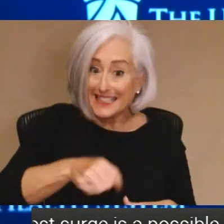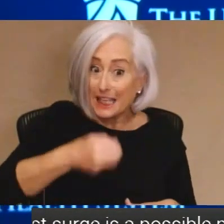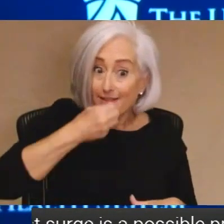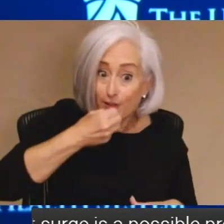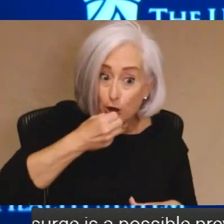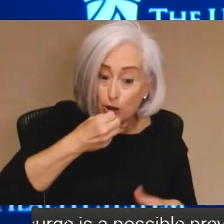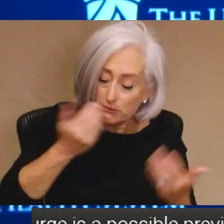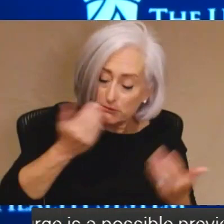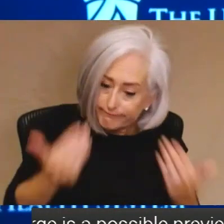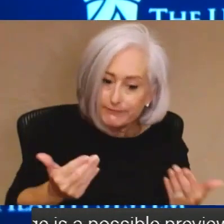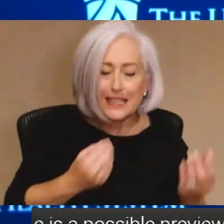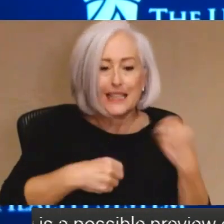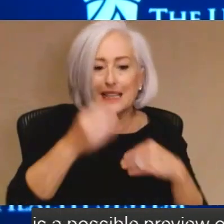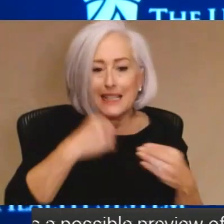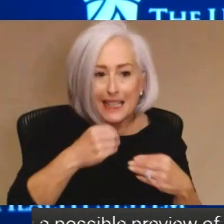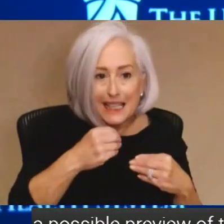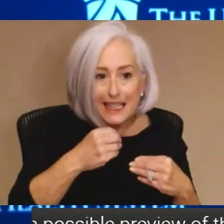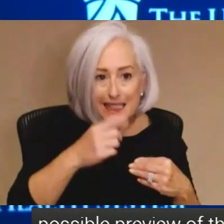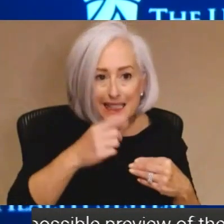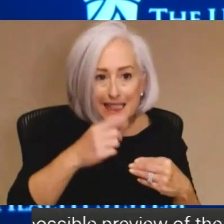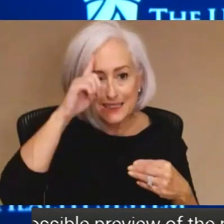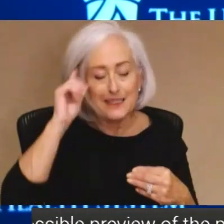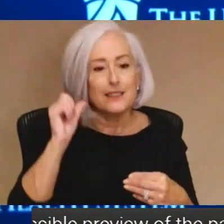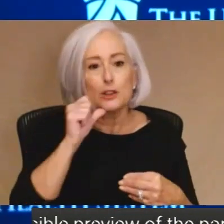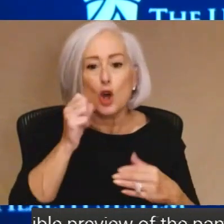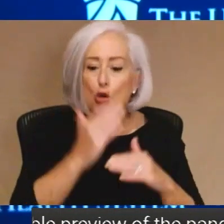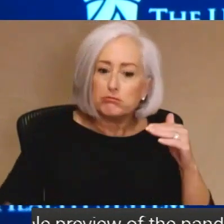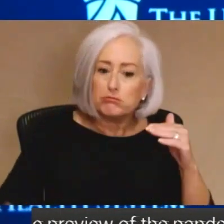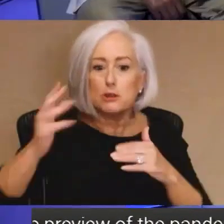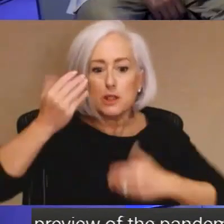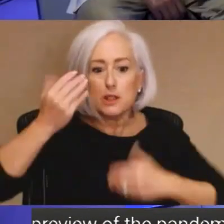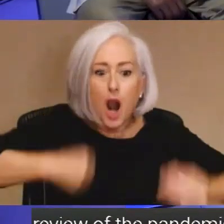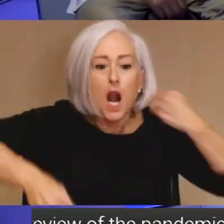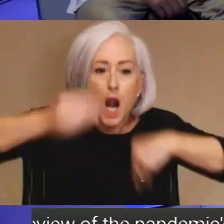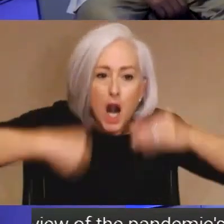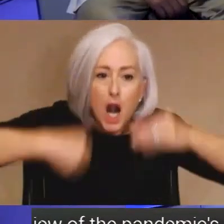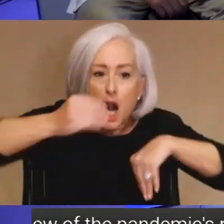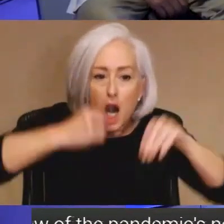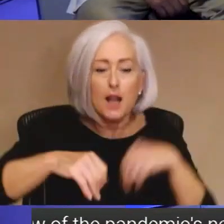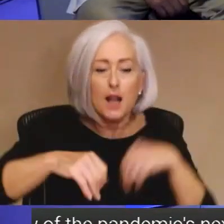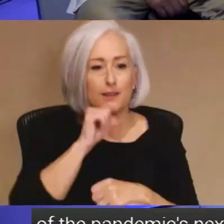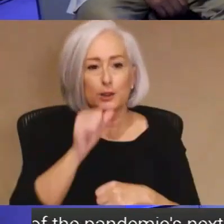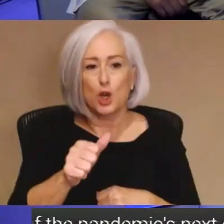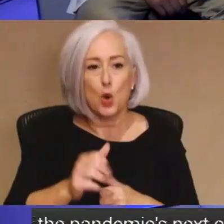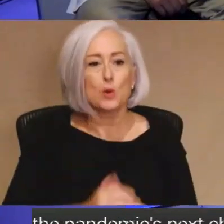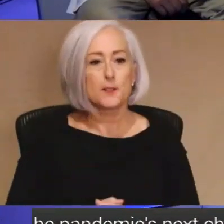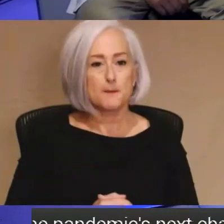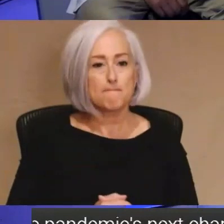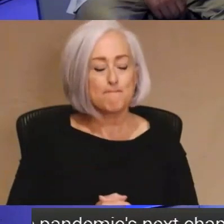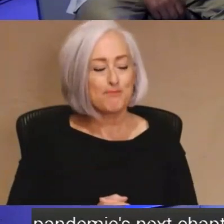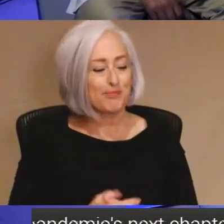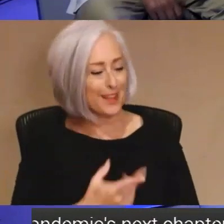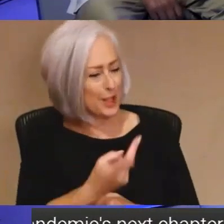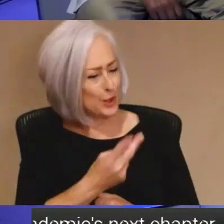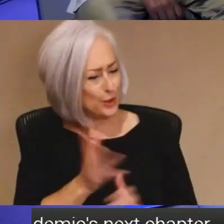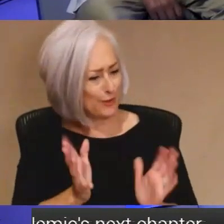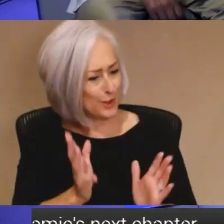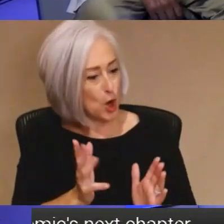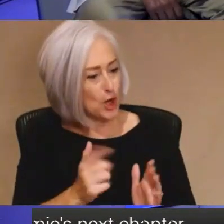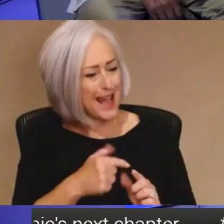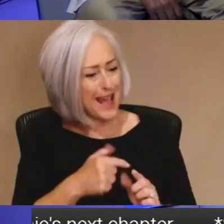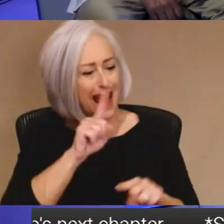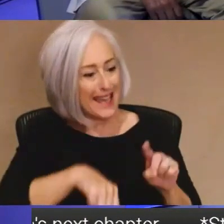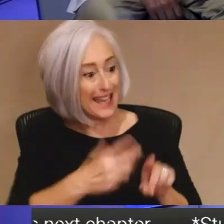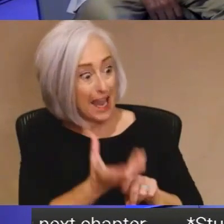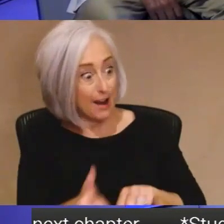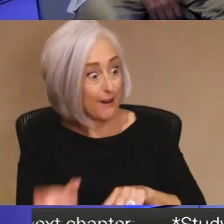as Dr. Robin says, just overdoing it and taking in too many. Well, and you and I talked the other day, it was, I can't make you eat, but I can certainly control